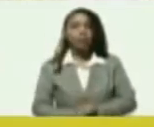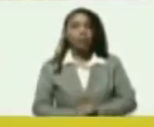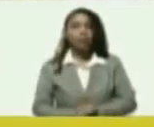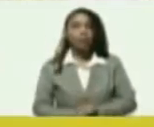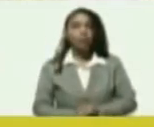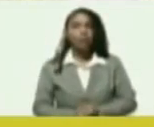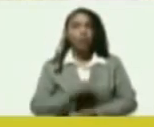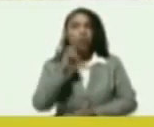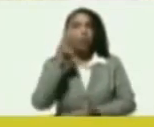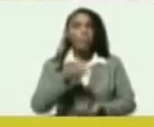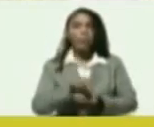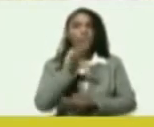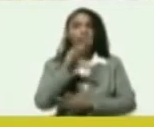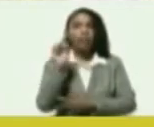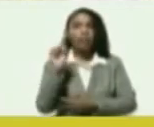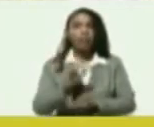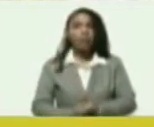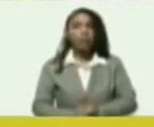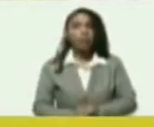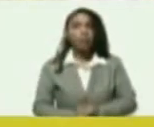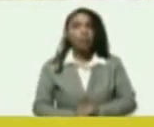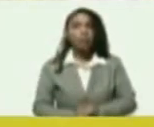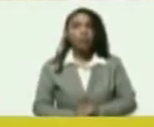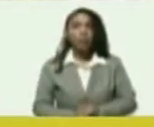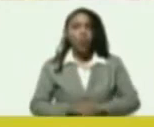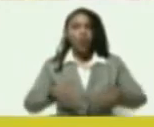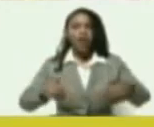2022, 2030.